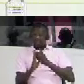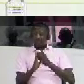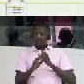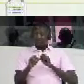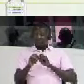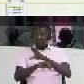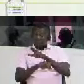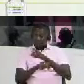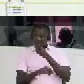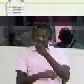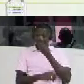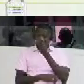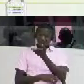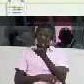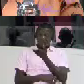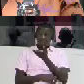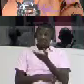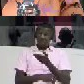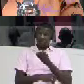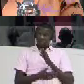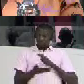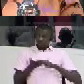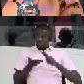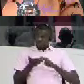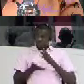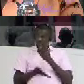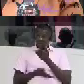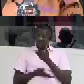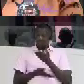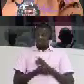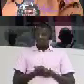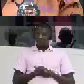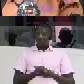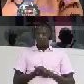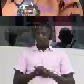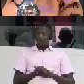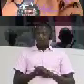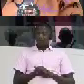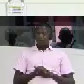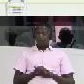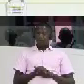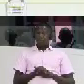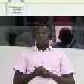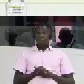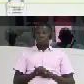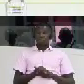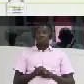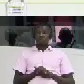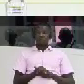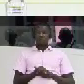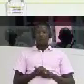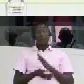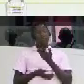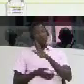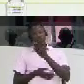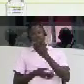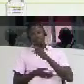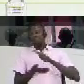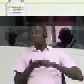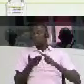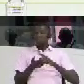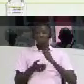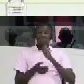général bi ki jiite police yi moom mu jox la ndigal bu bàyyeekoo ci moom. Anyway, normally lu ñu dee def mooy su fekkee